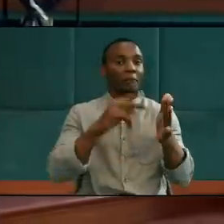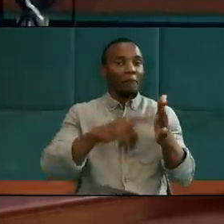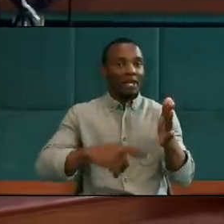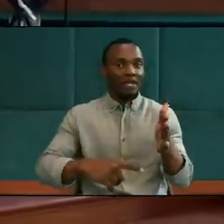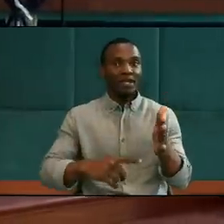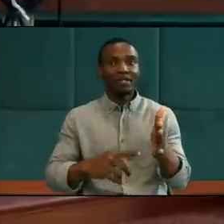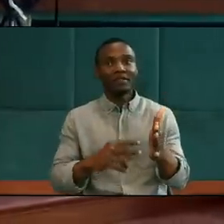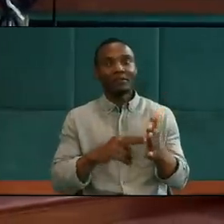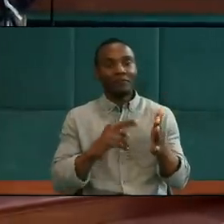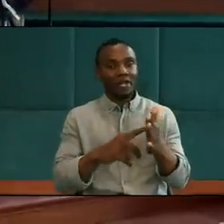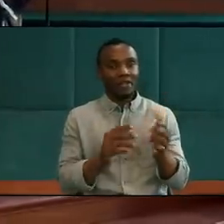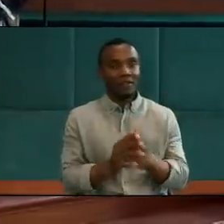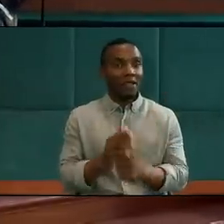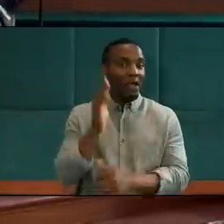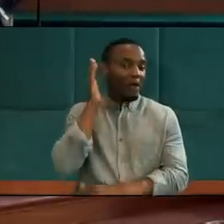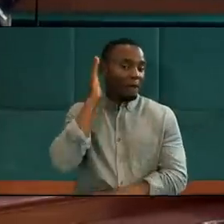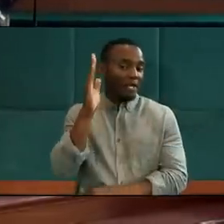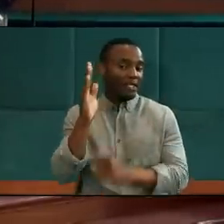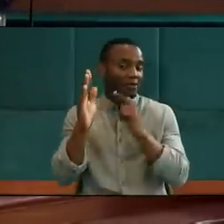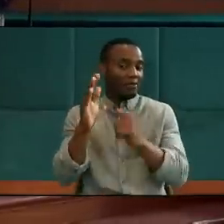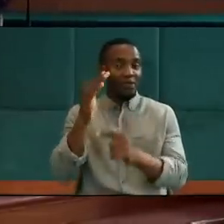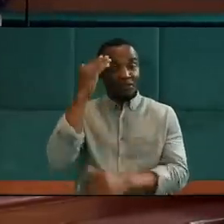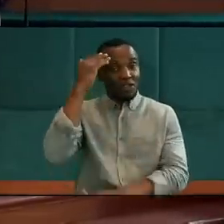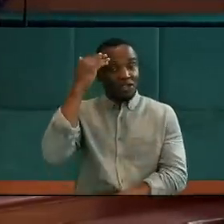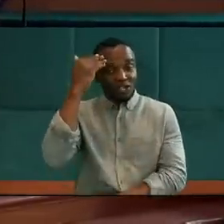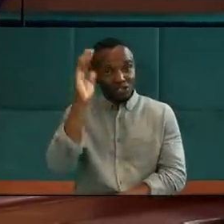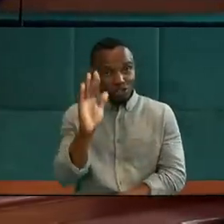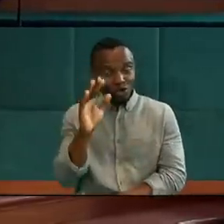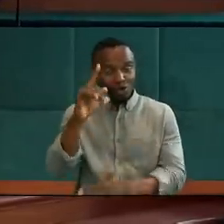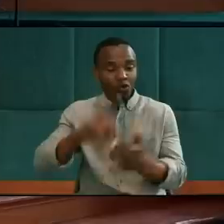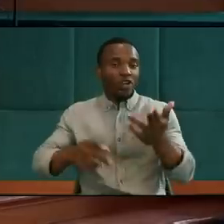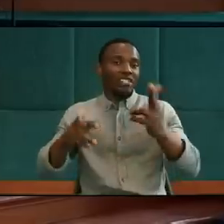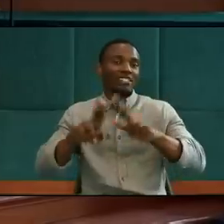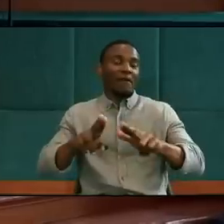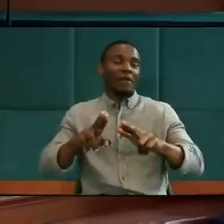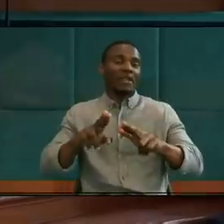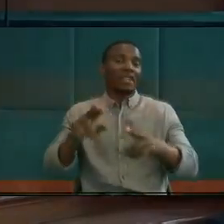so Peter is not aware of what is happening